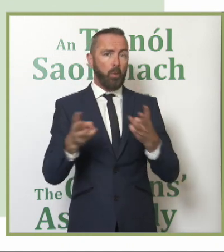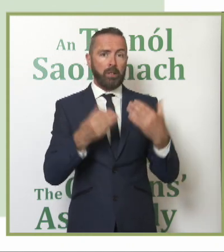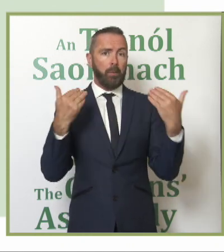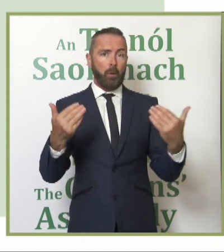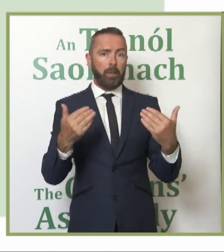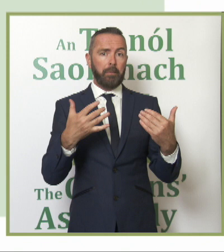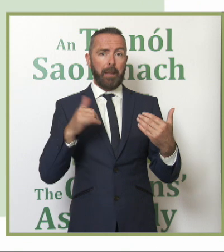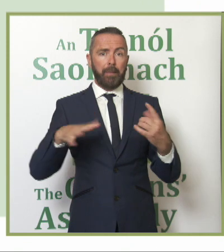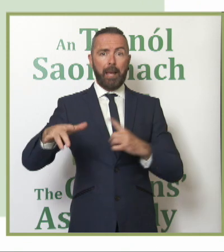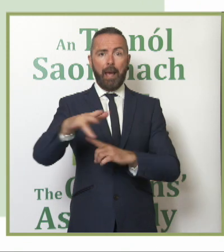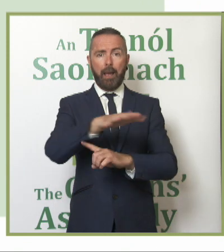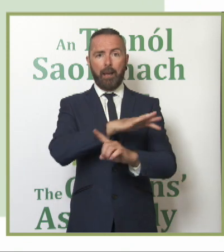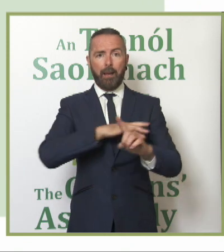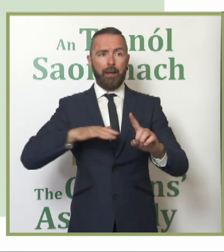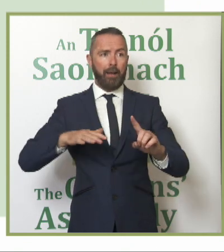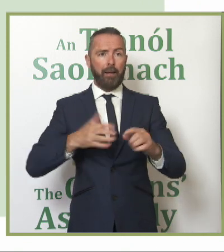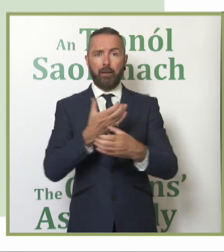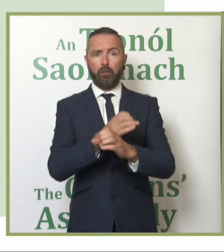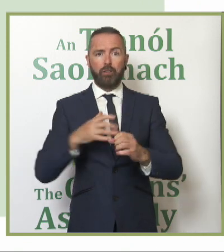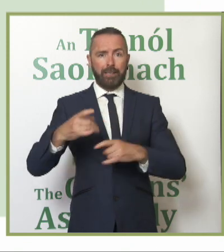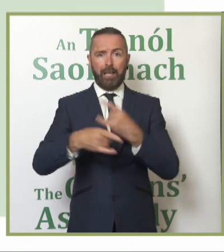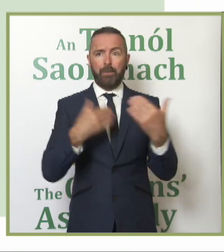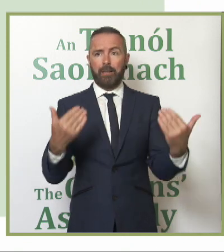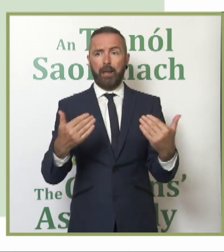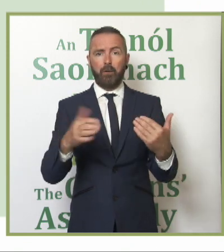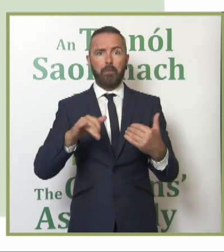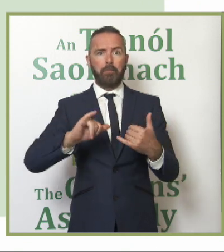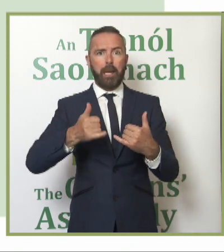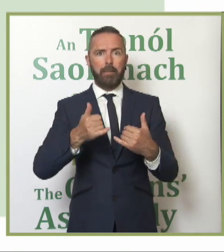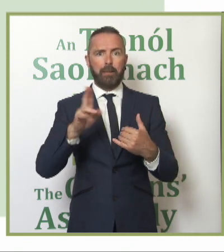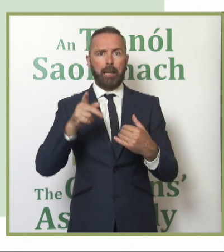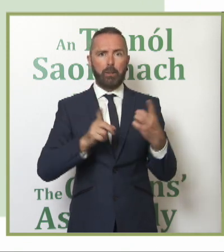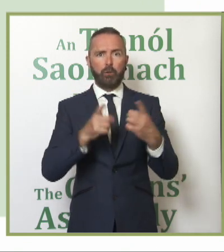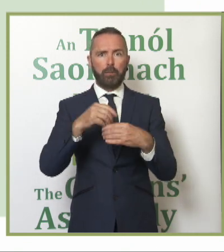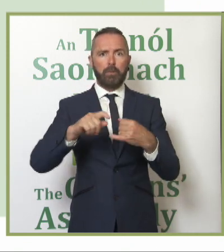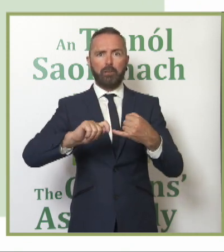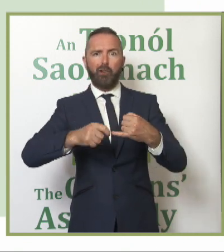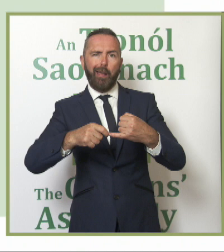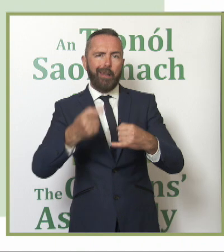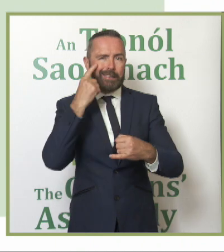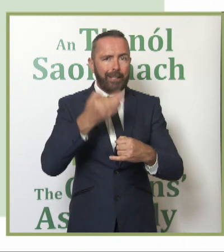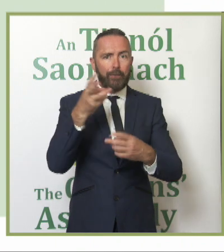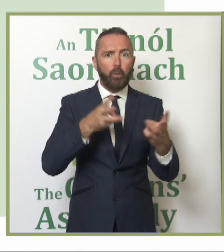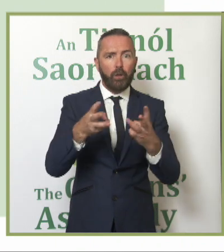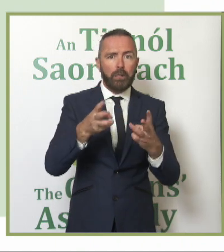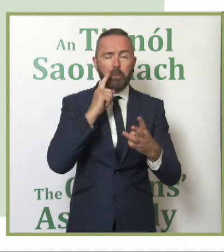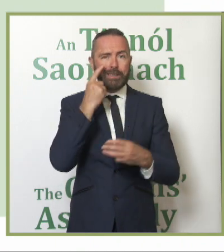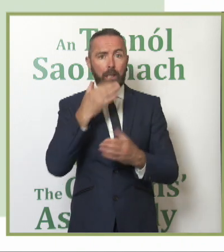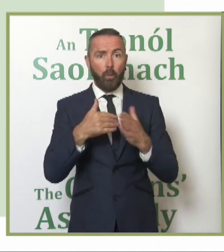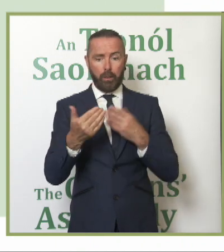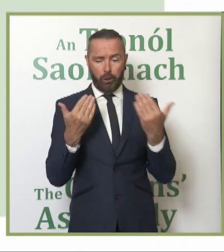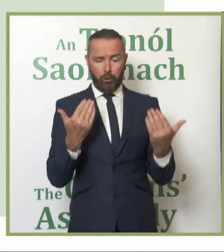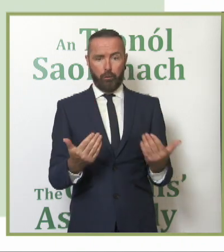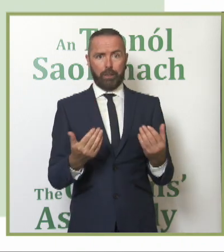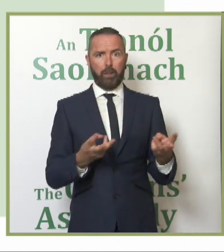the country and it's effective, or it could be something that's being done on a pilot basis that could be scaled up. But one of your key questions is, what is actually currently